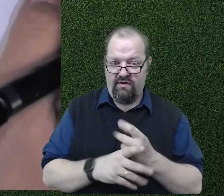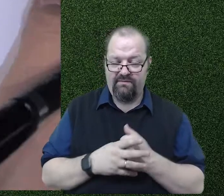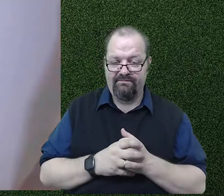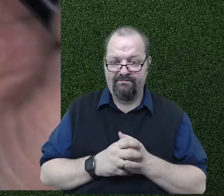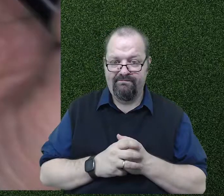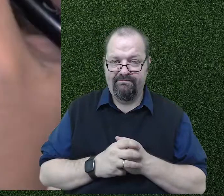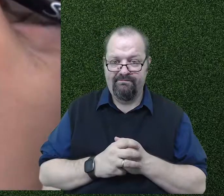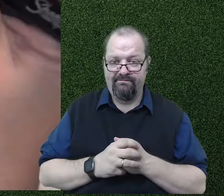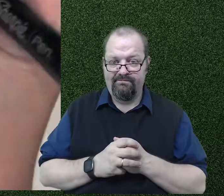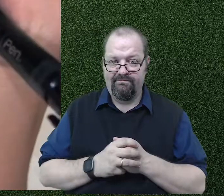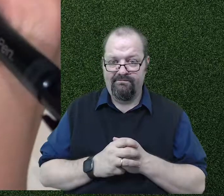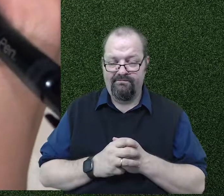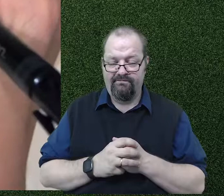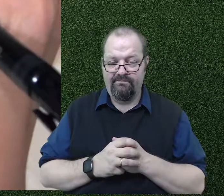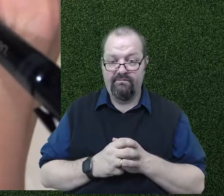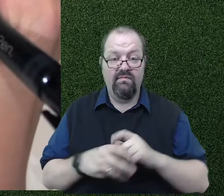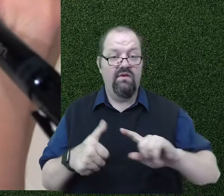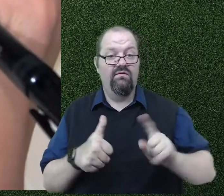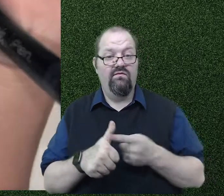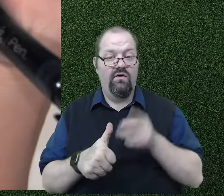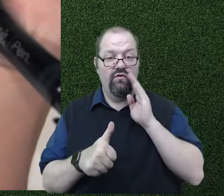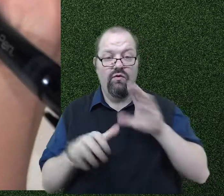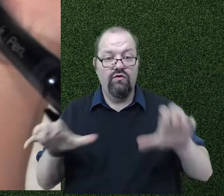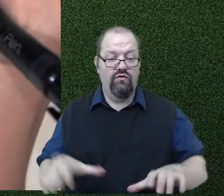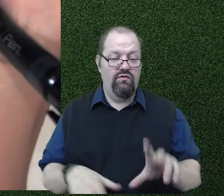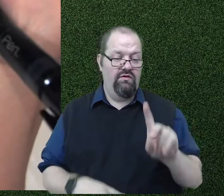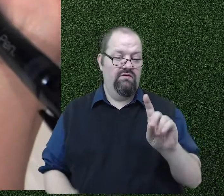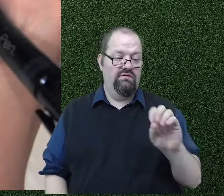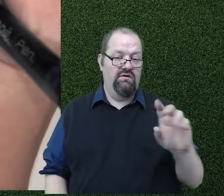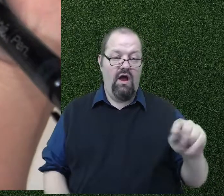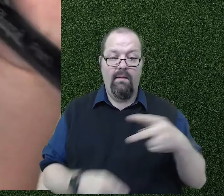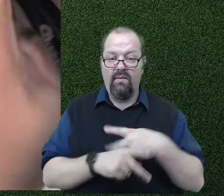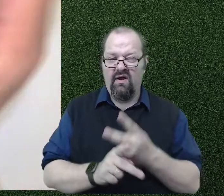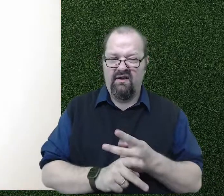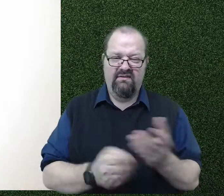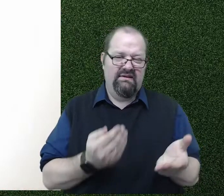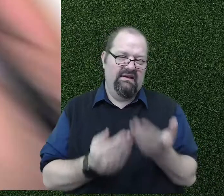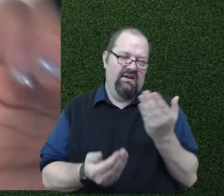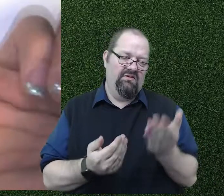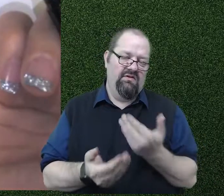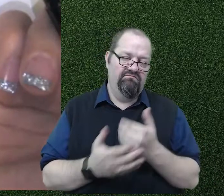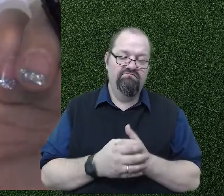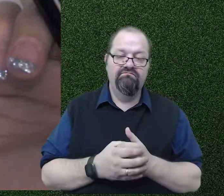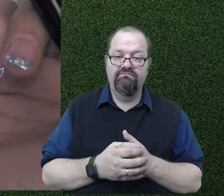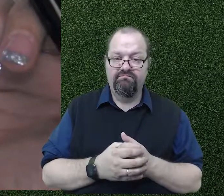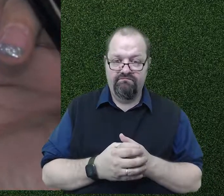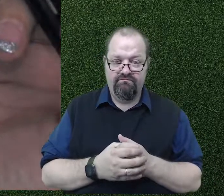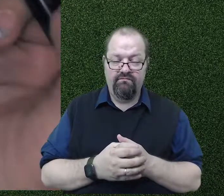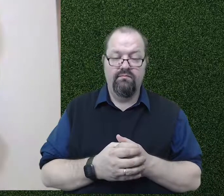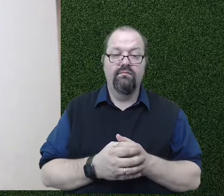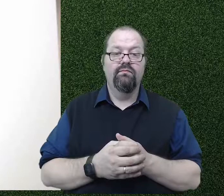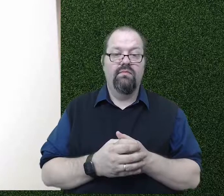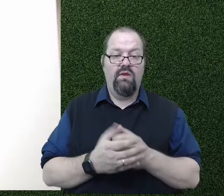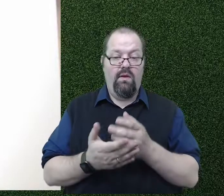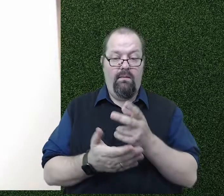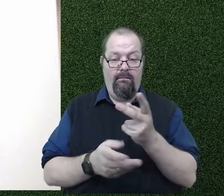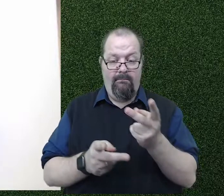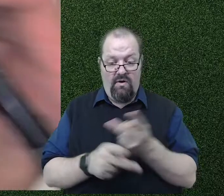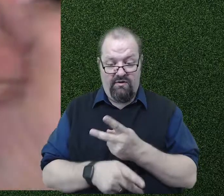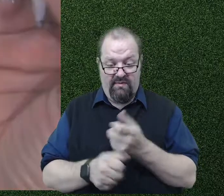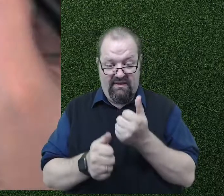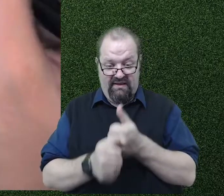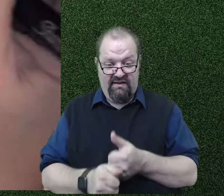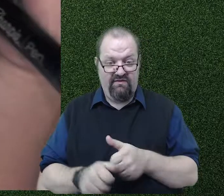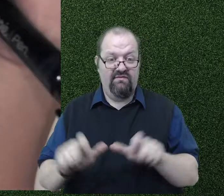Okay, so first we'll do the dot product, easy breezy, multiply component by component. So I'll do 6